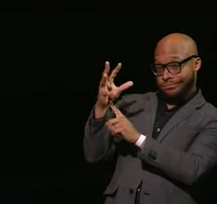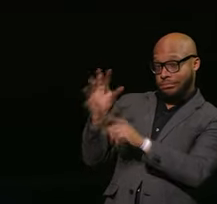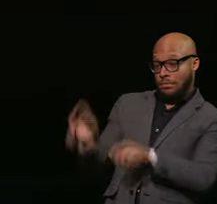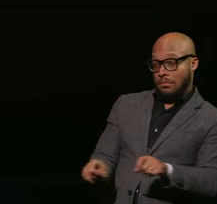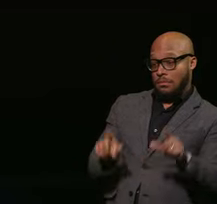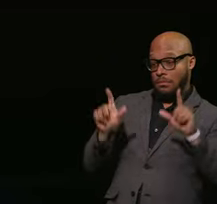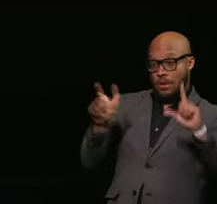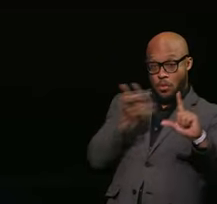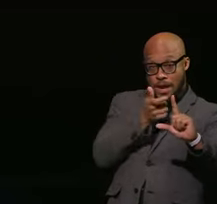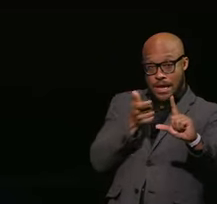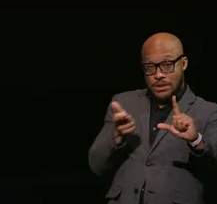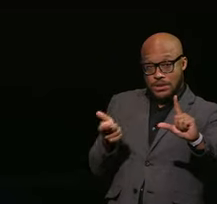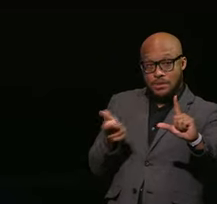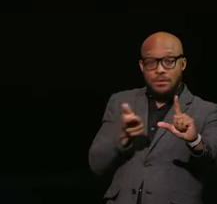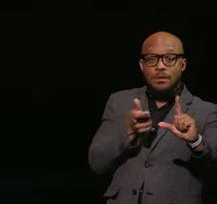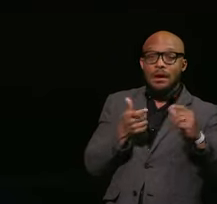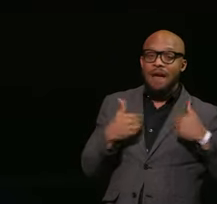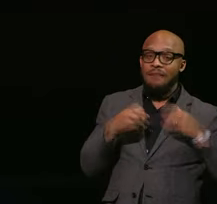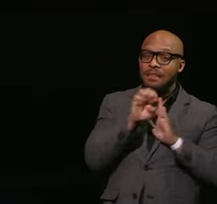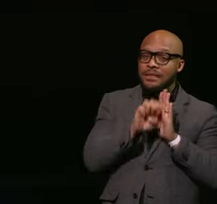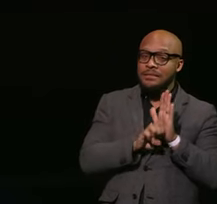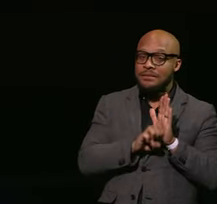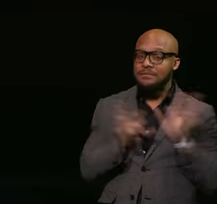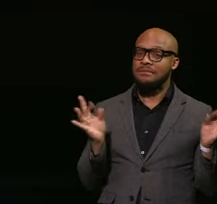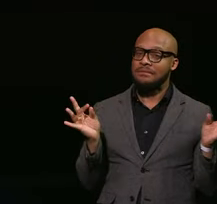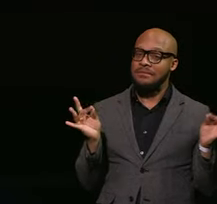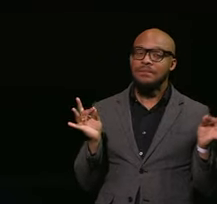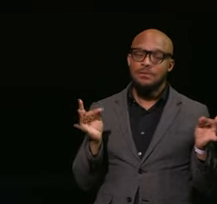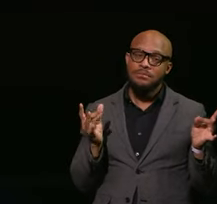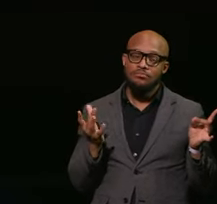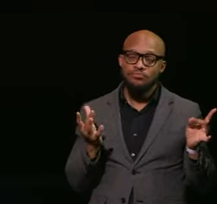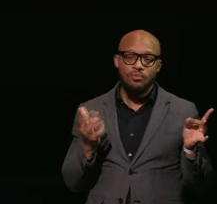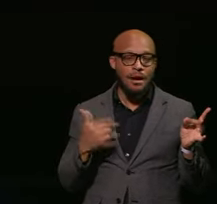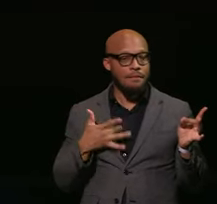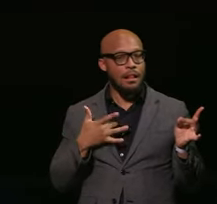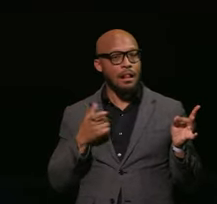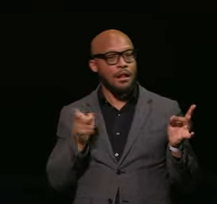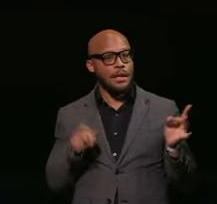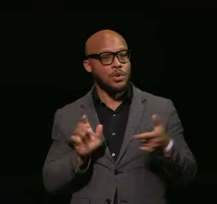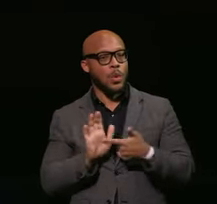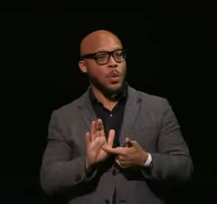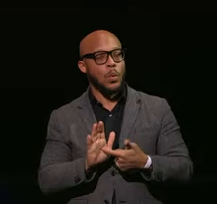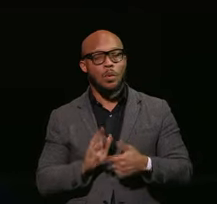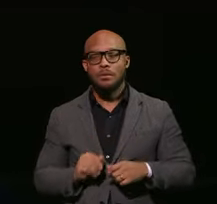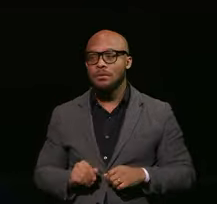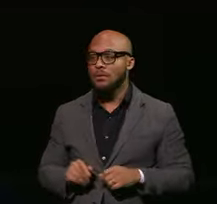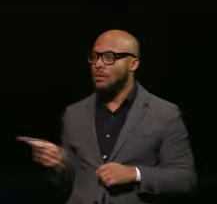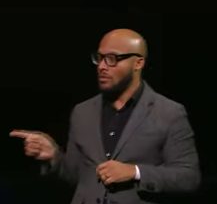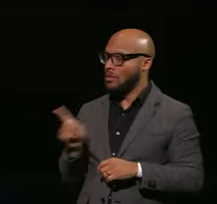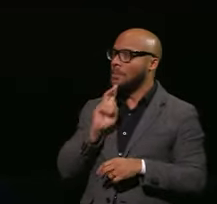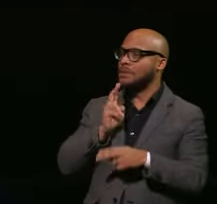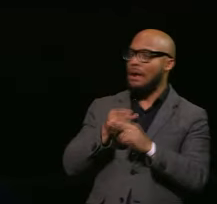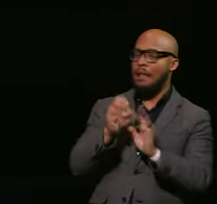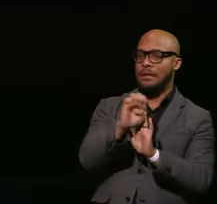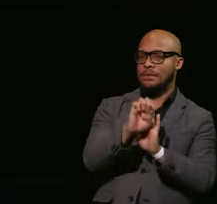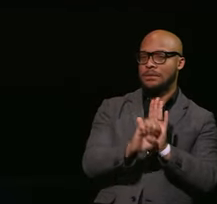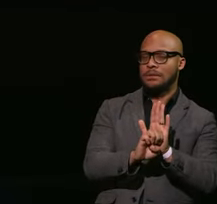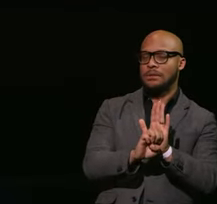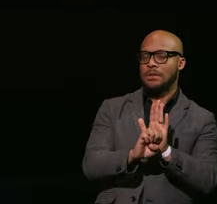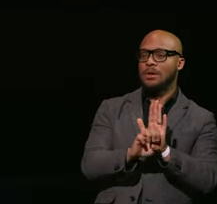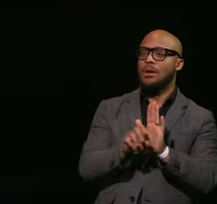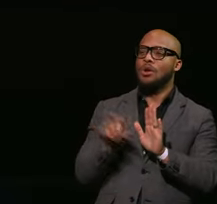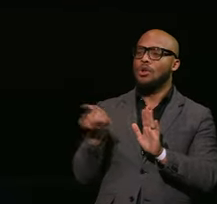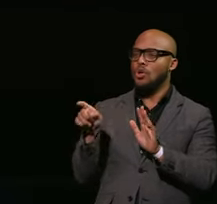Yeah, and speaking of ethics, I mean, the decision to, in consultation with